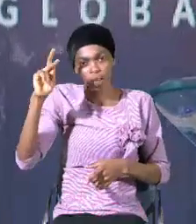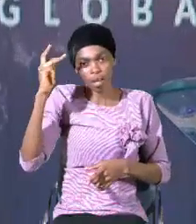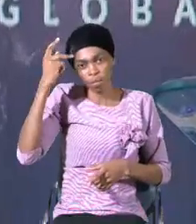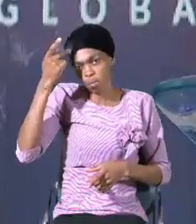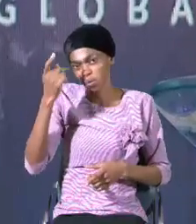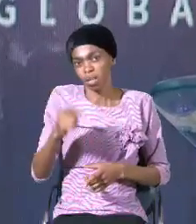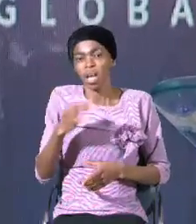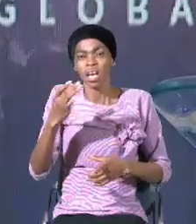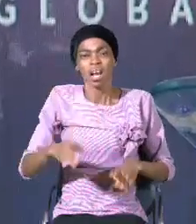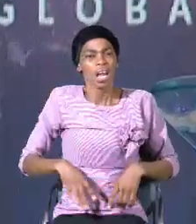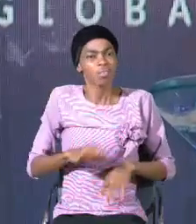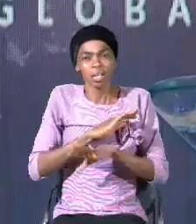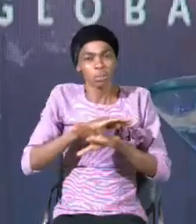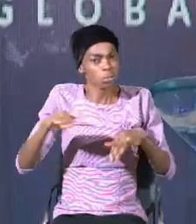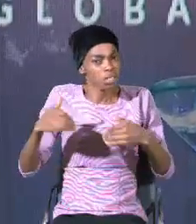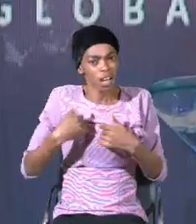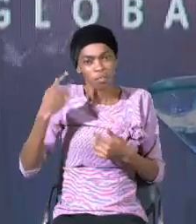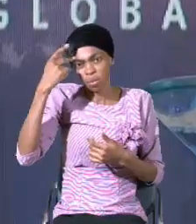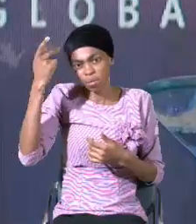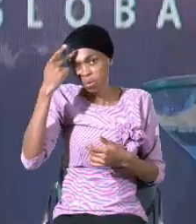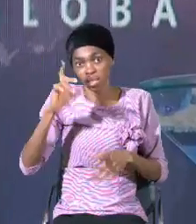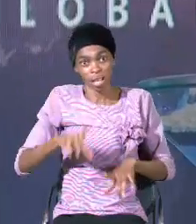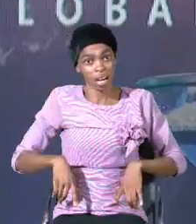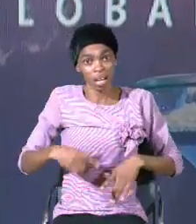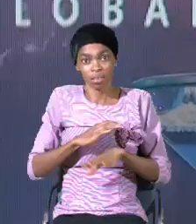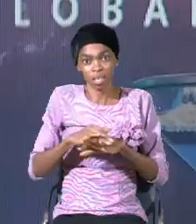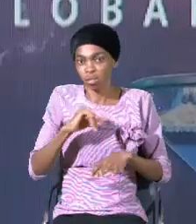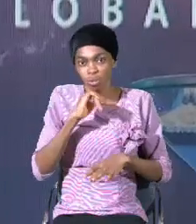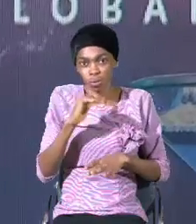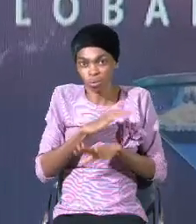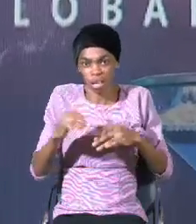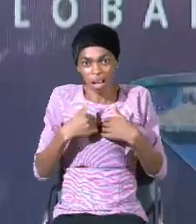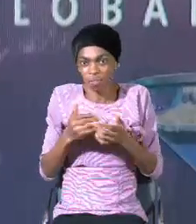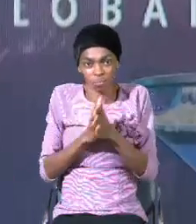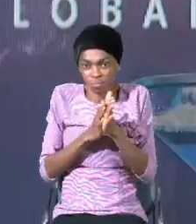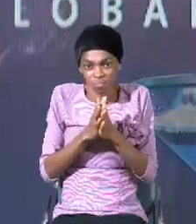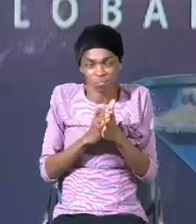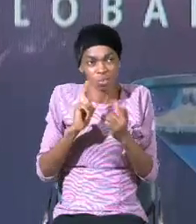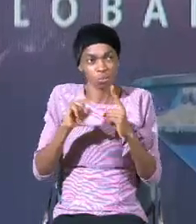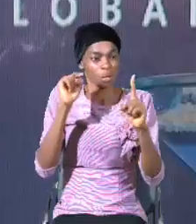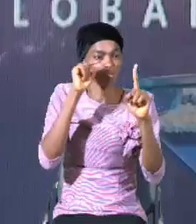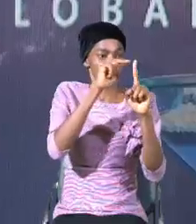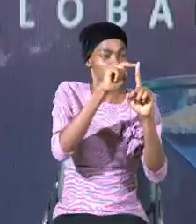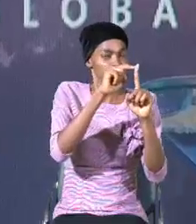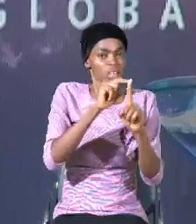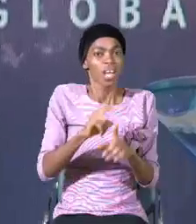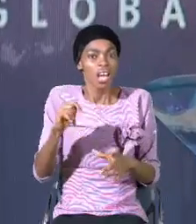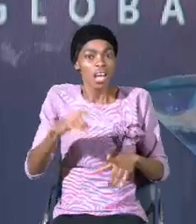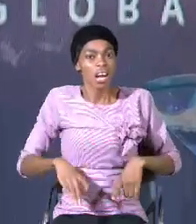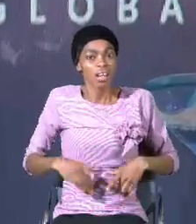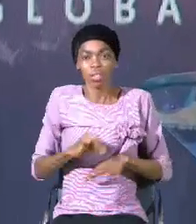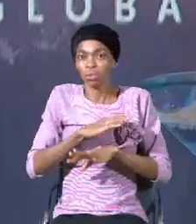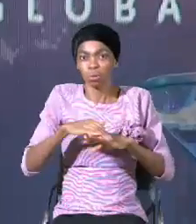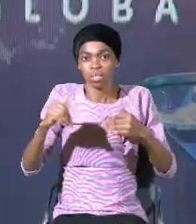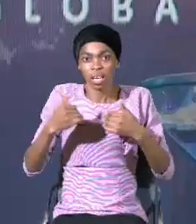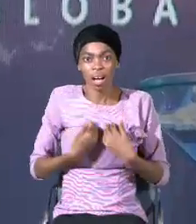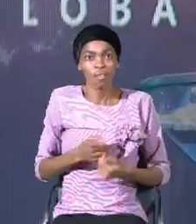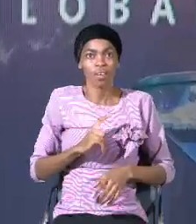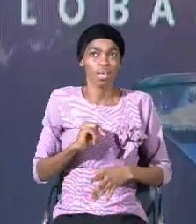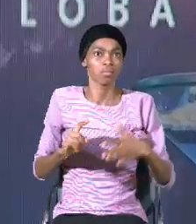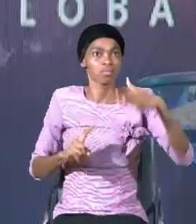a purpose, a life that is not driving to a goal, a life that doesn't have a peak